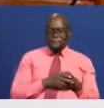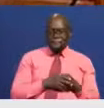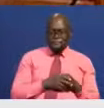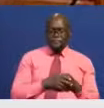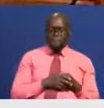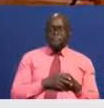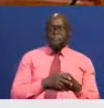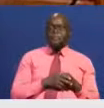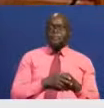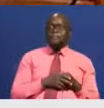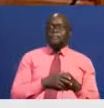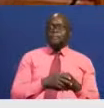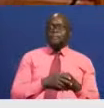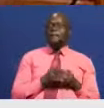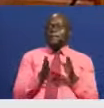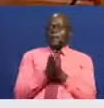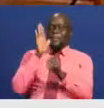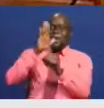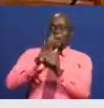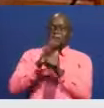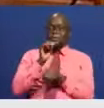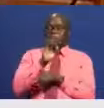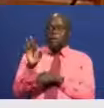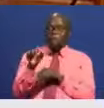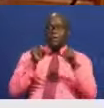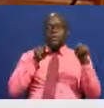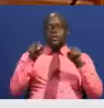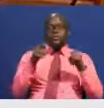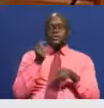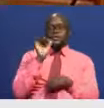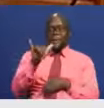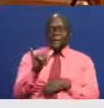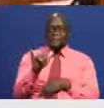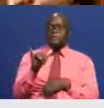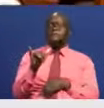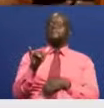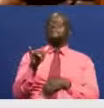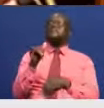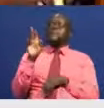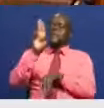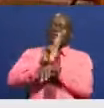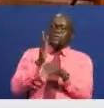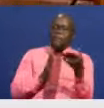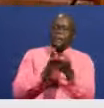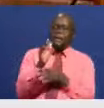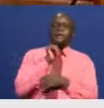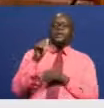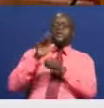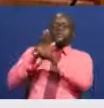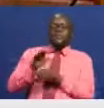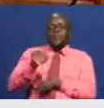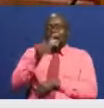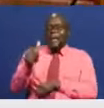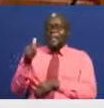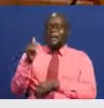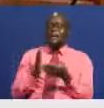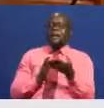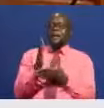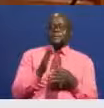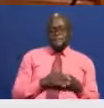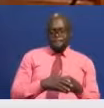and with a lot of control, so that the exercise of that right does not infringe on the right of